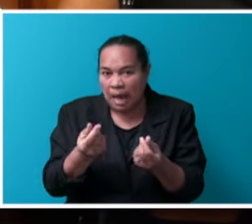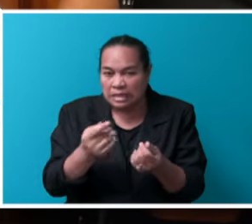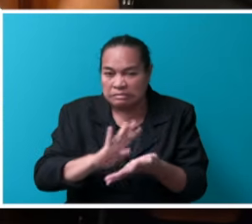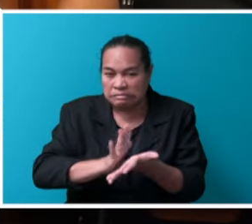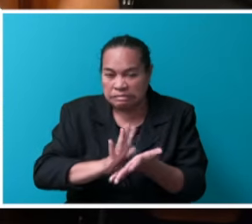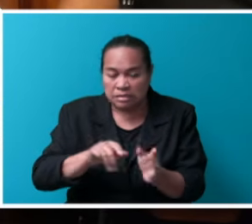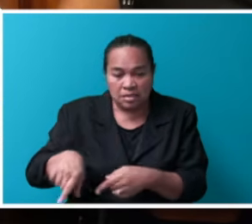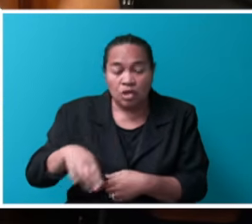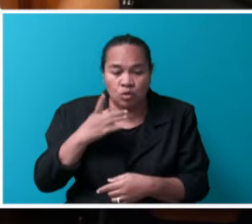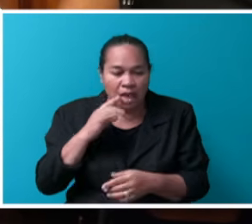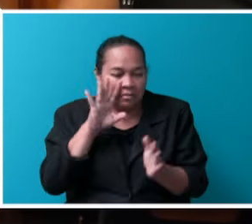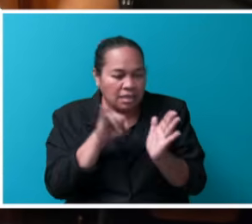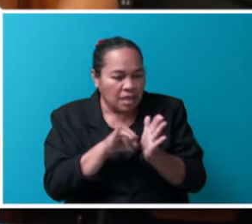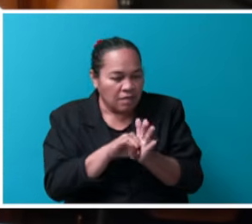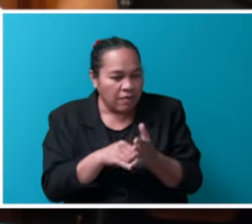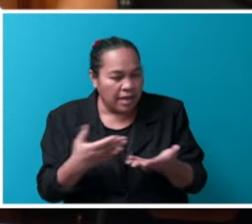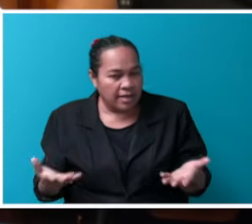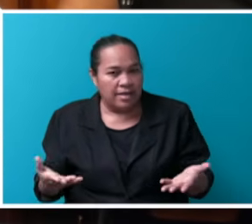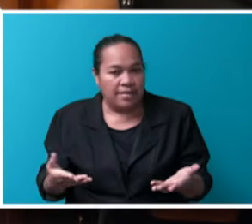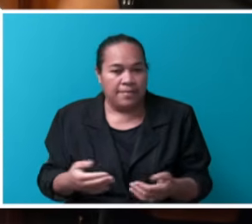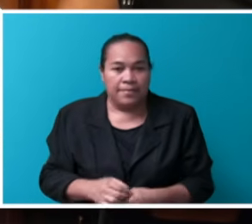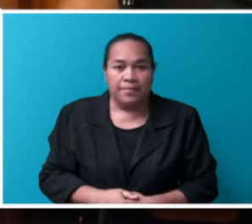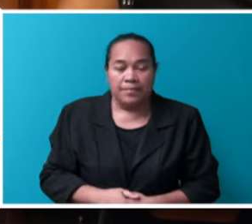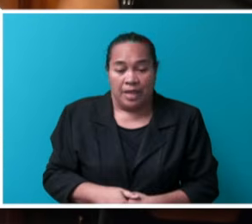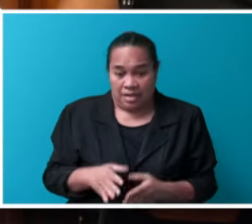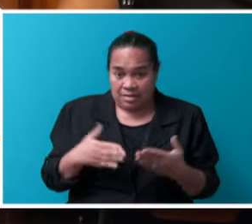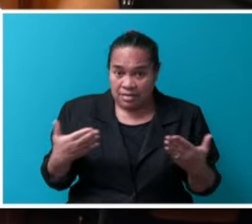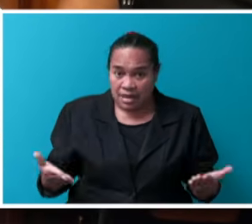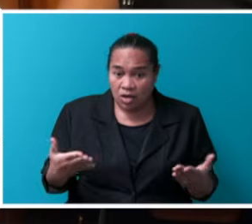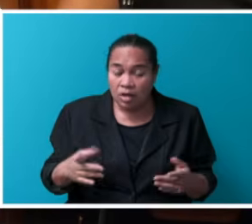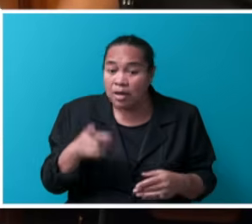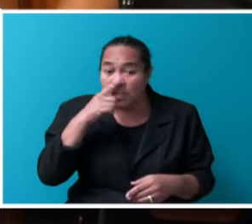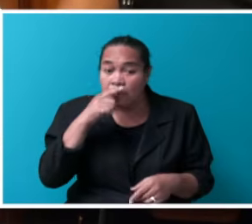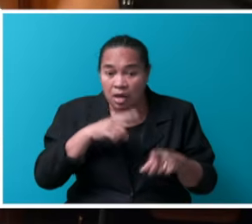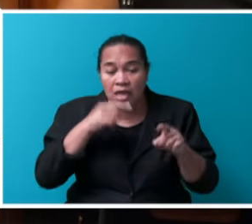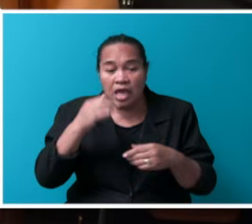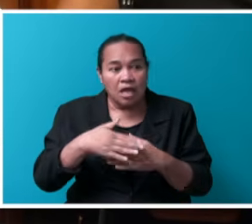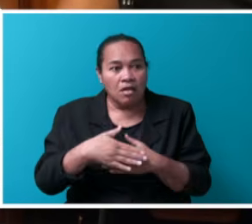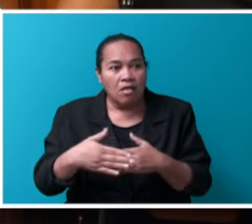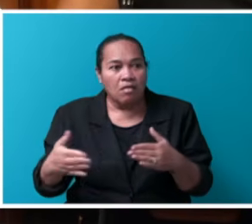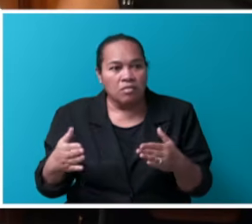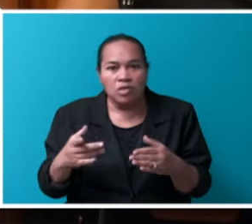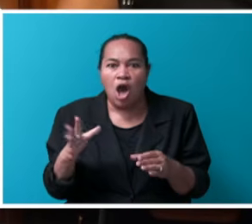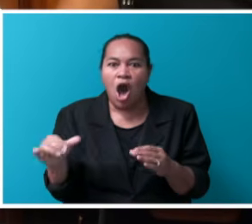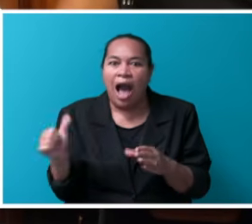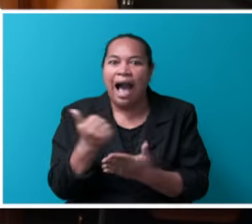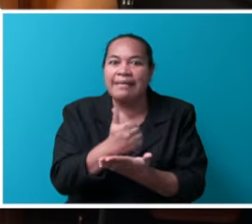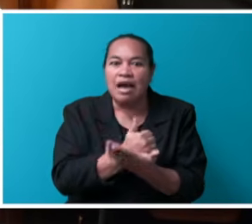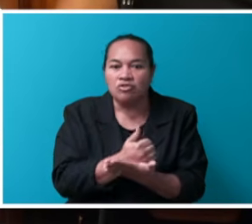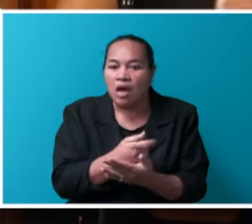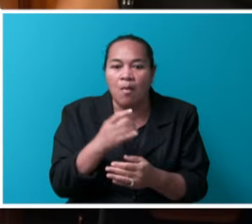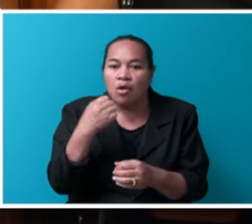to identify and tackle this. Currently, individuals can open mobile wallet accounts without a text identification